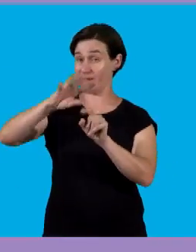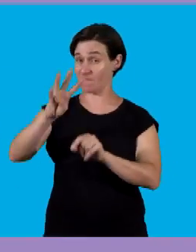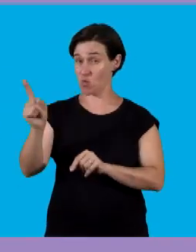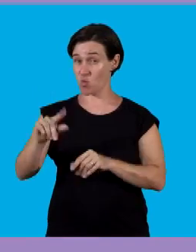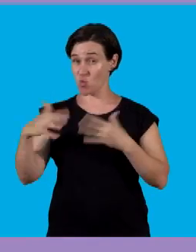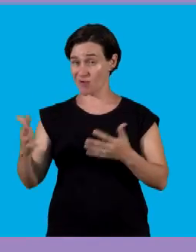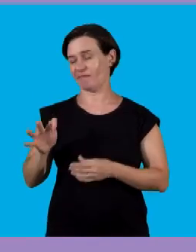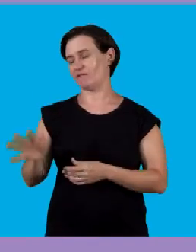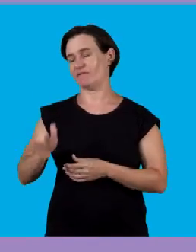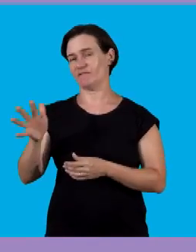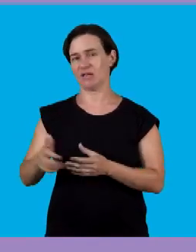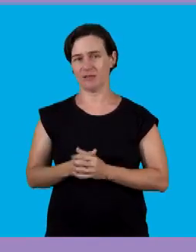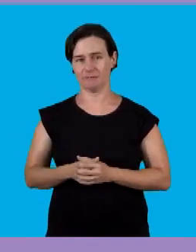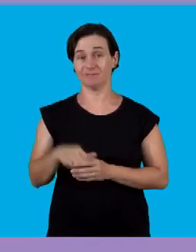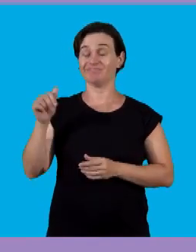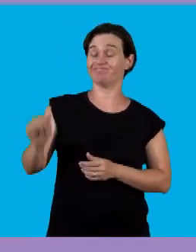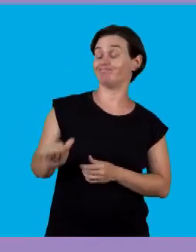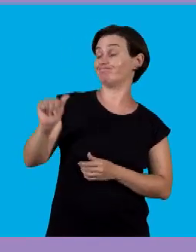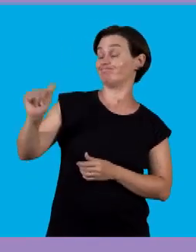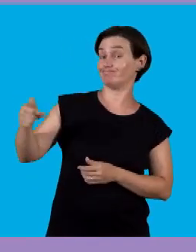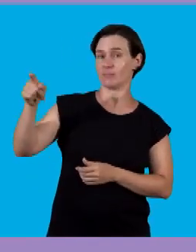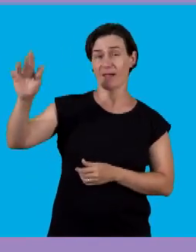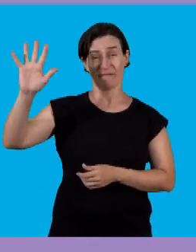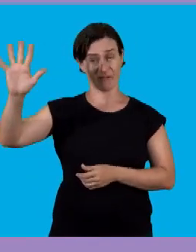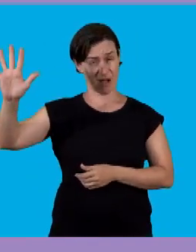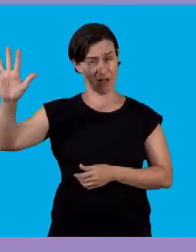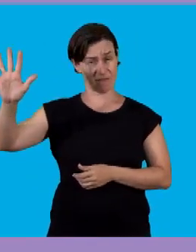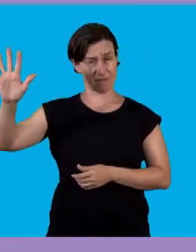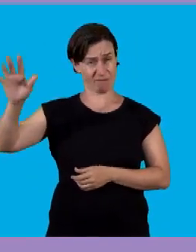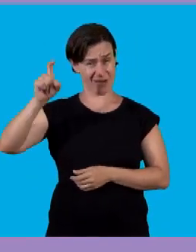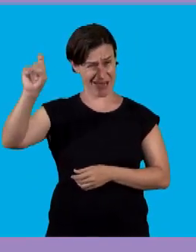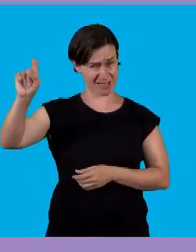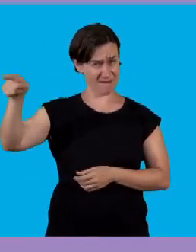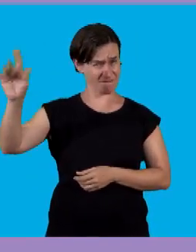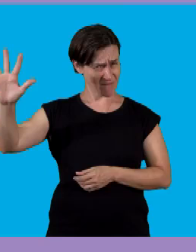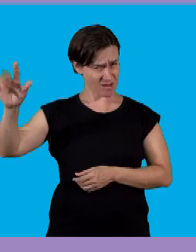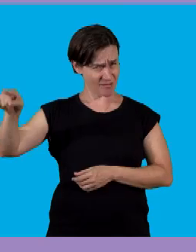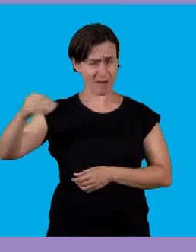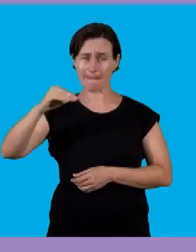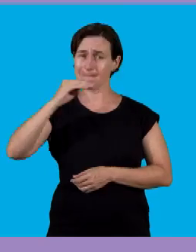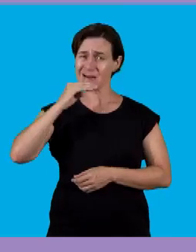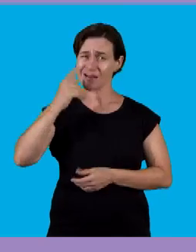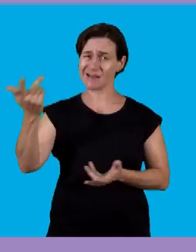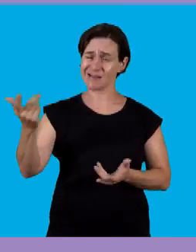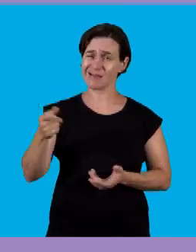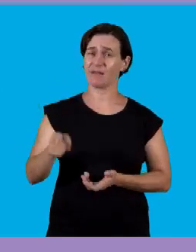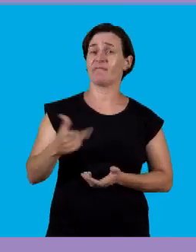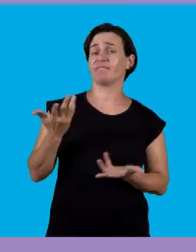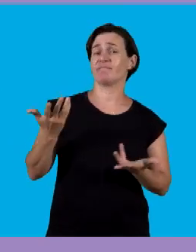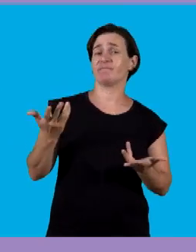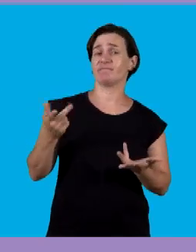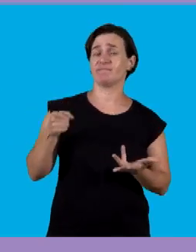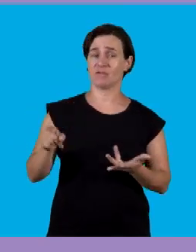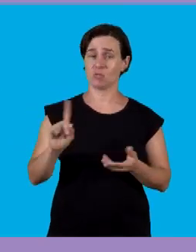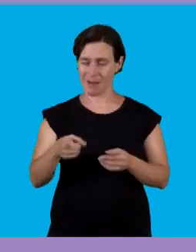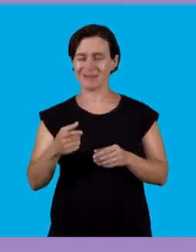that is going to give us a 15. And again, the next input is a 5, which is consecutive because after 4, it